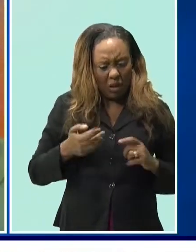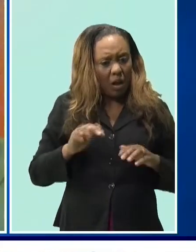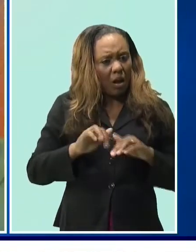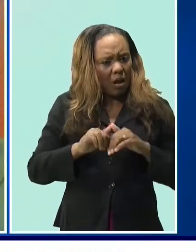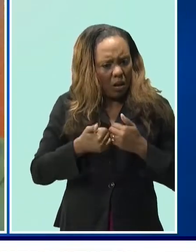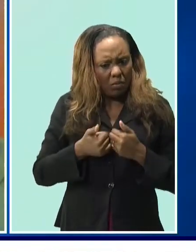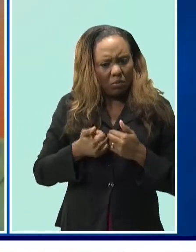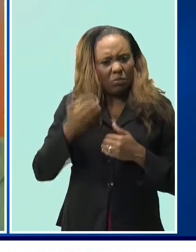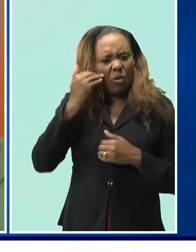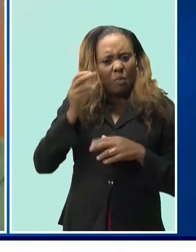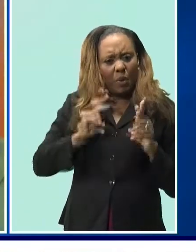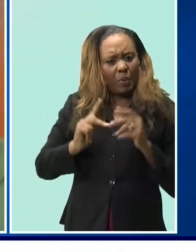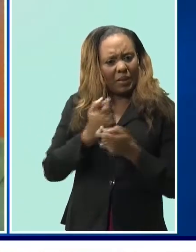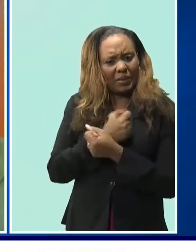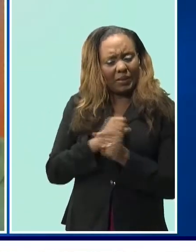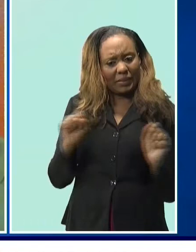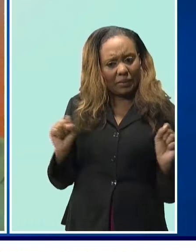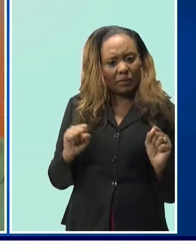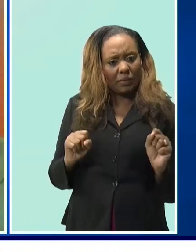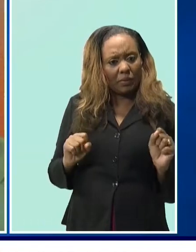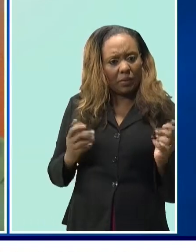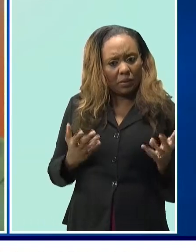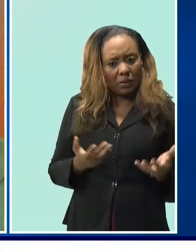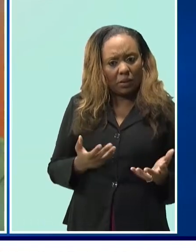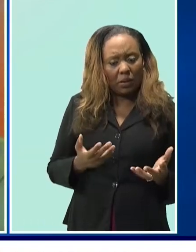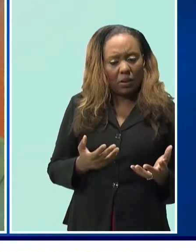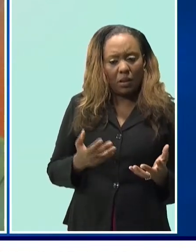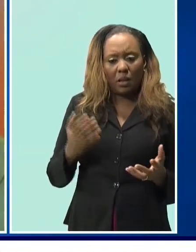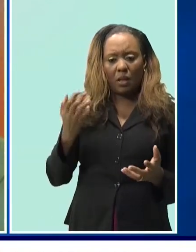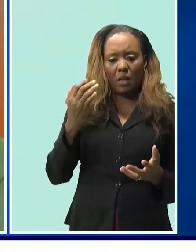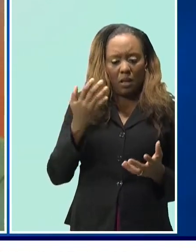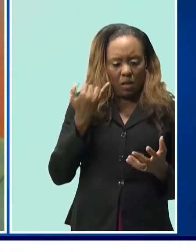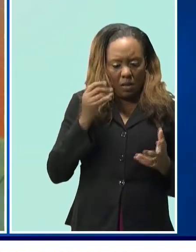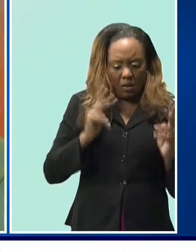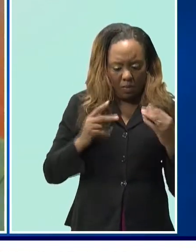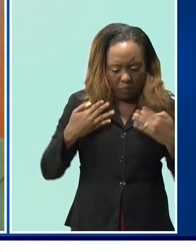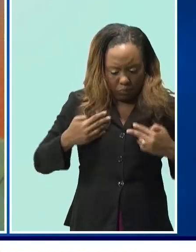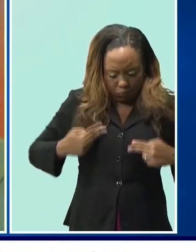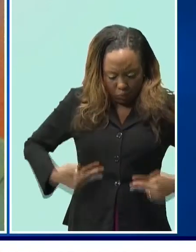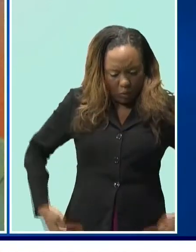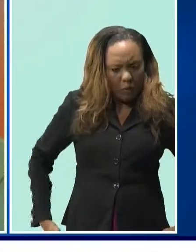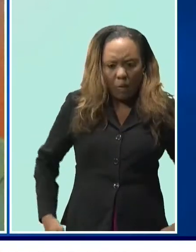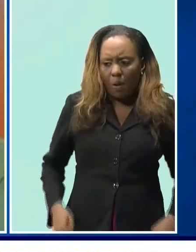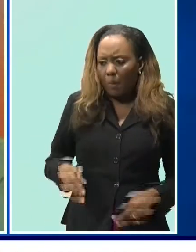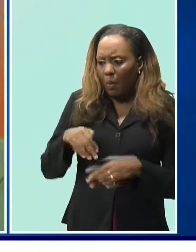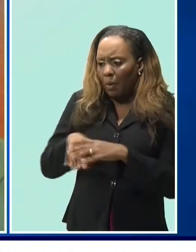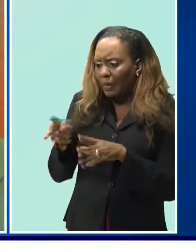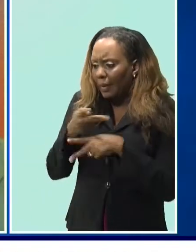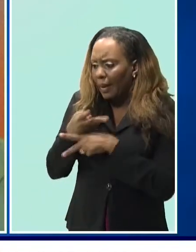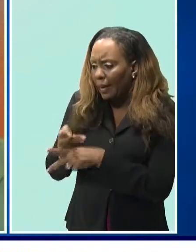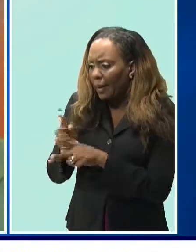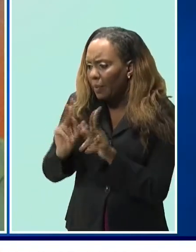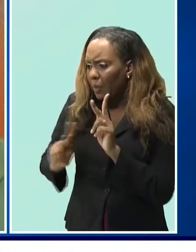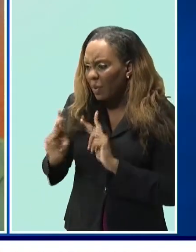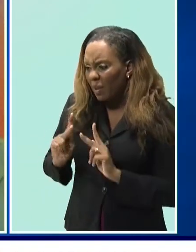safe as well when they go to administer care to this most vulnerable part of the population?